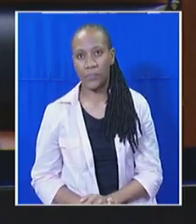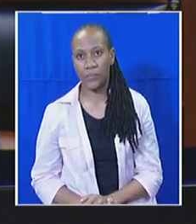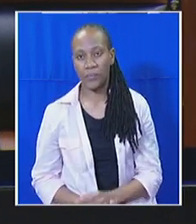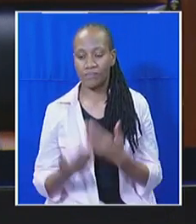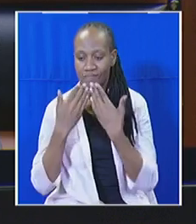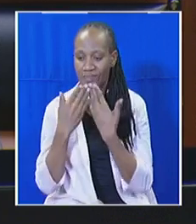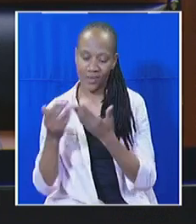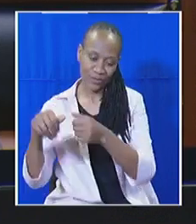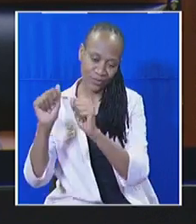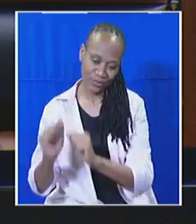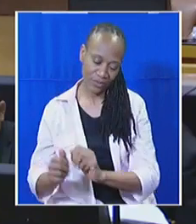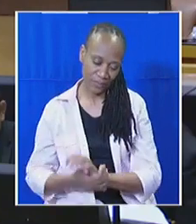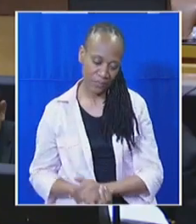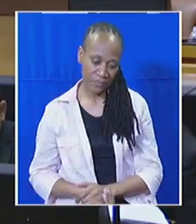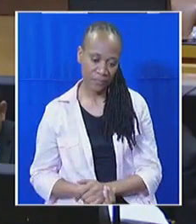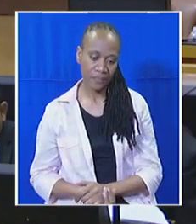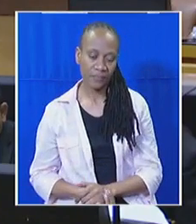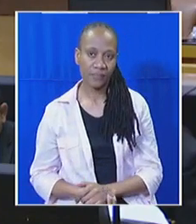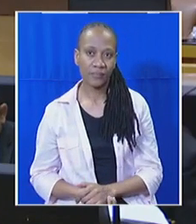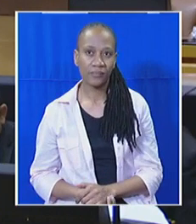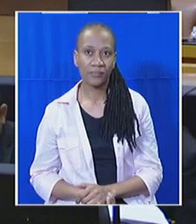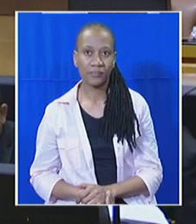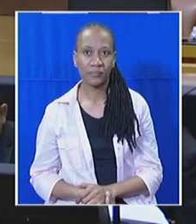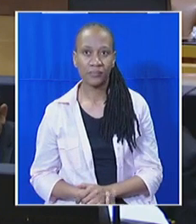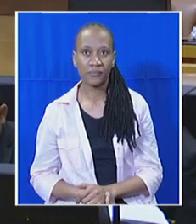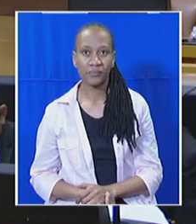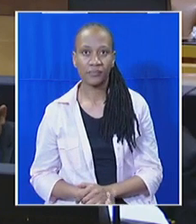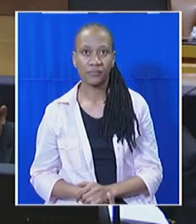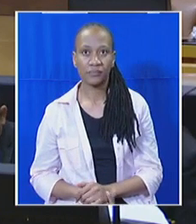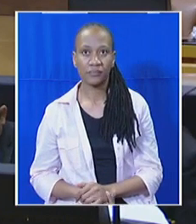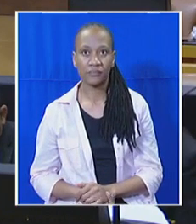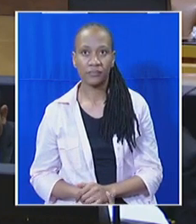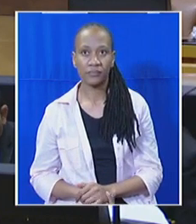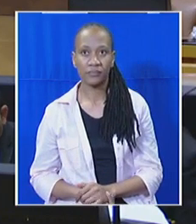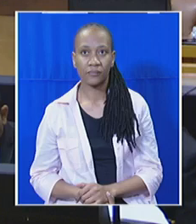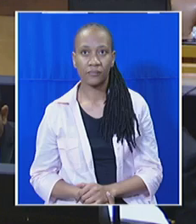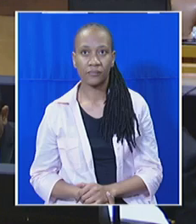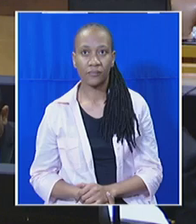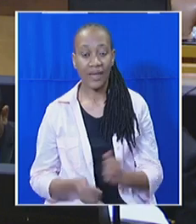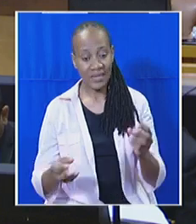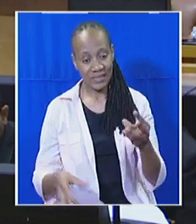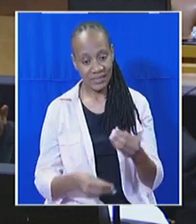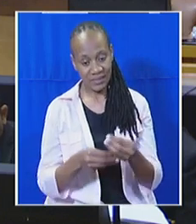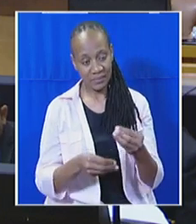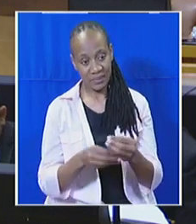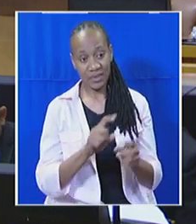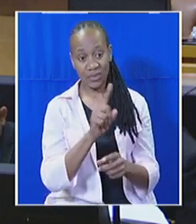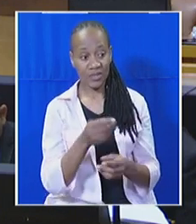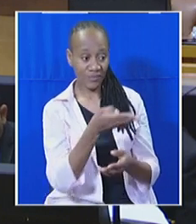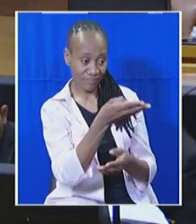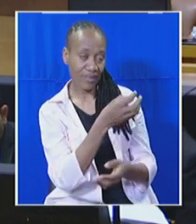Thank you very much, Madam Chair. Madam Chair, has a supplementary question to the Deputy